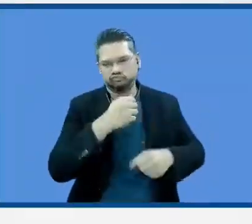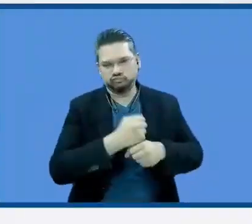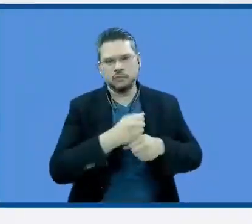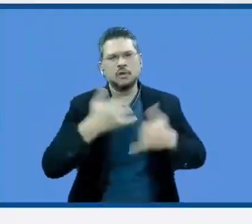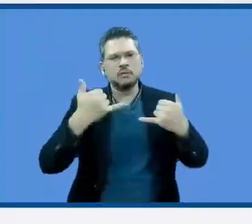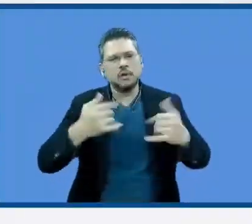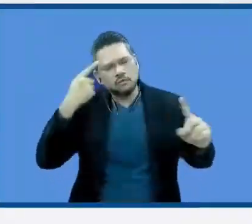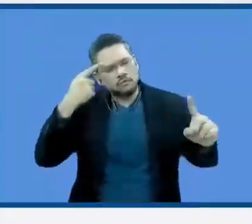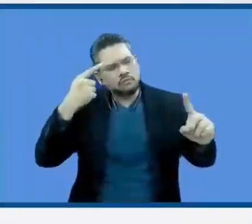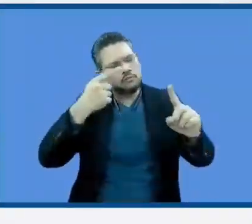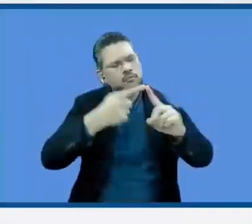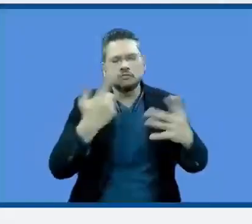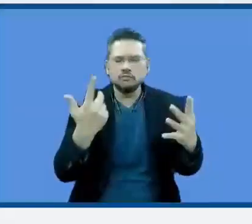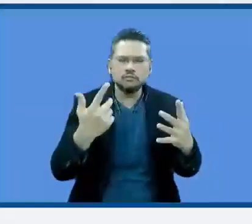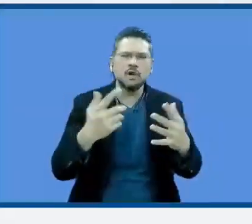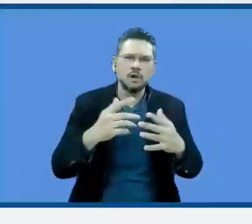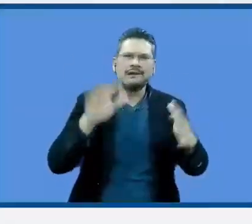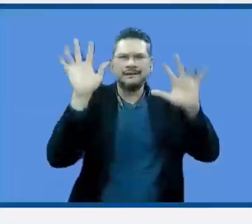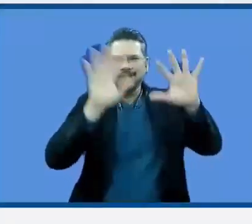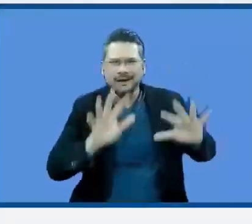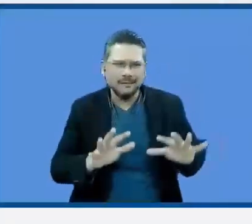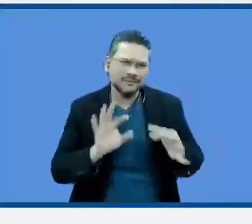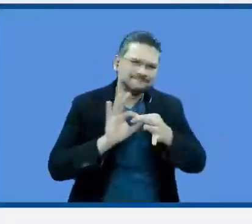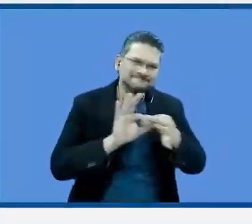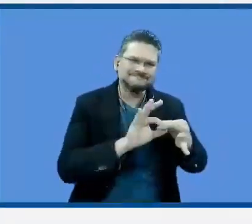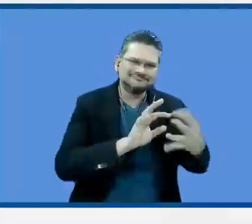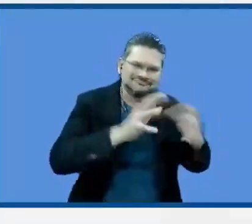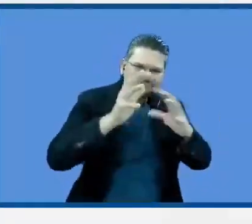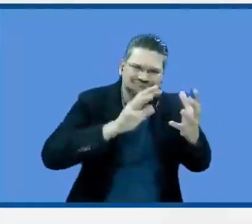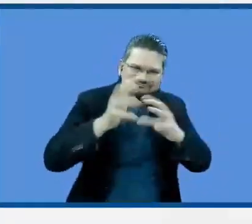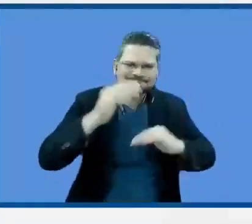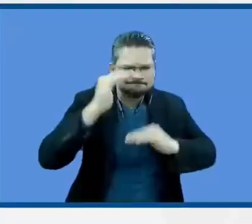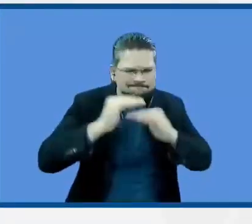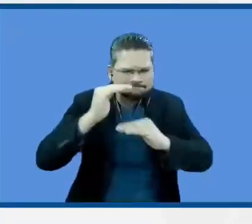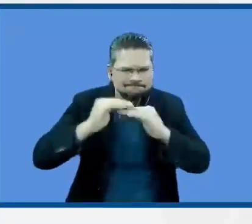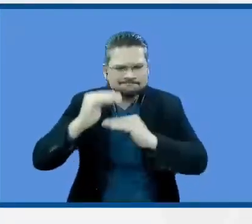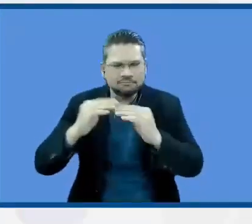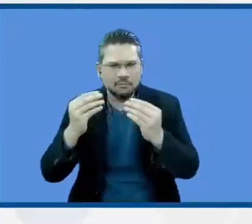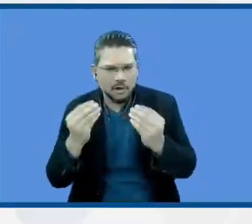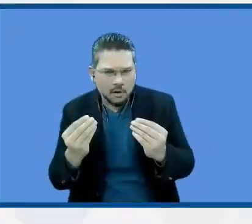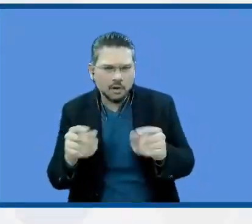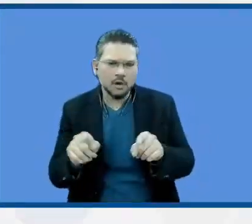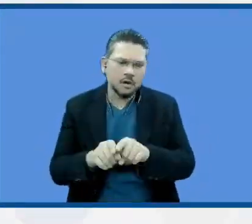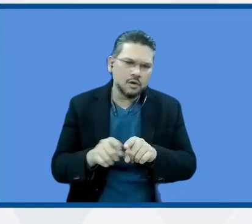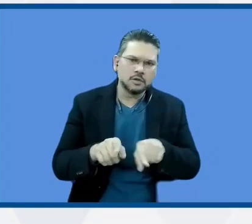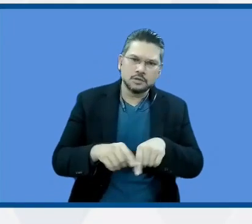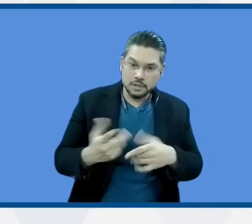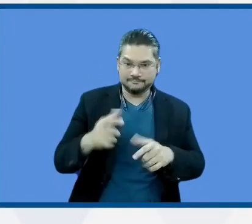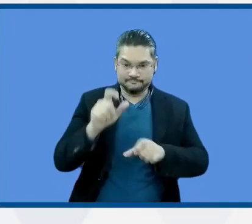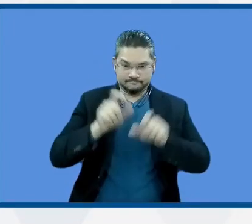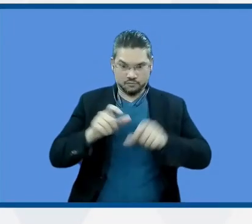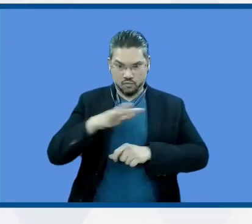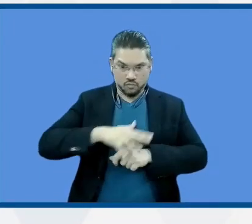climate-related disasters and the effect of climate on developmentally disabled and human beings. The floor is yours,